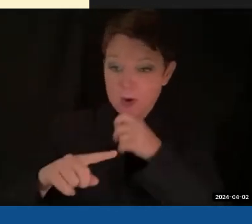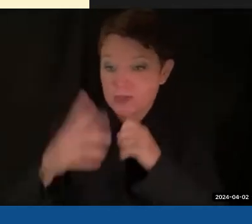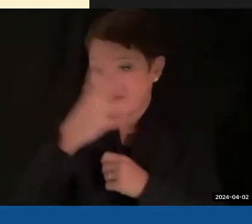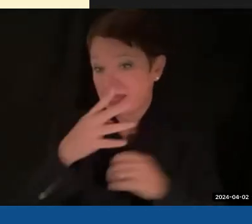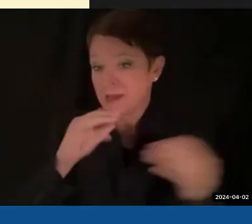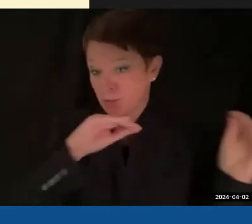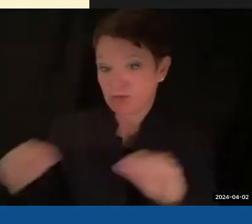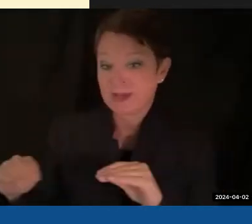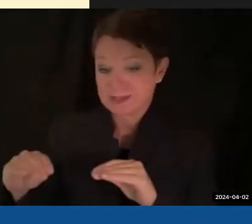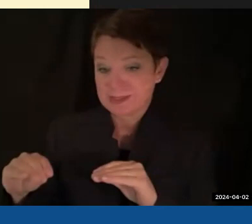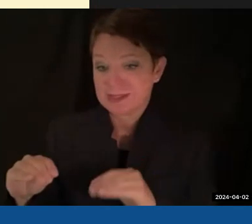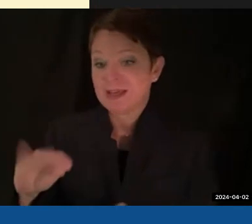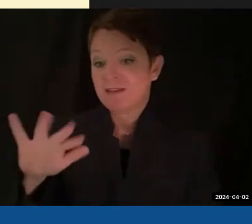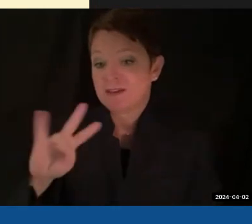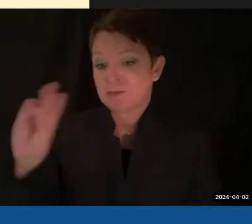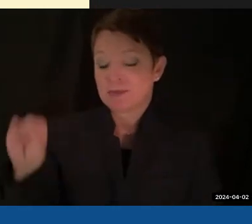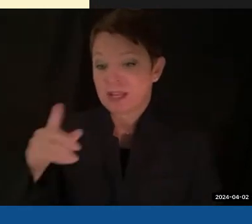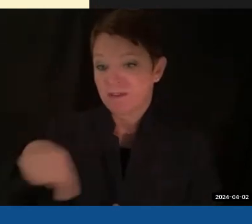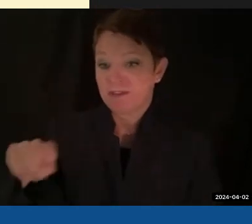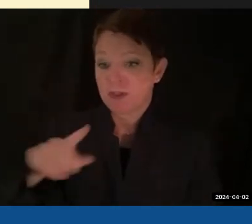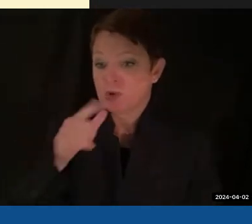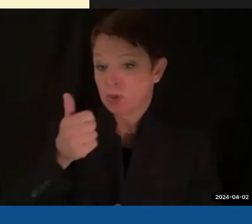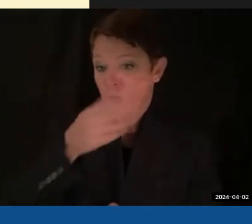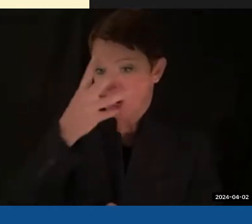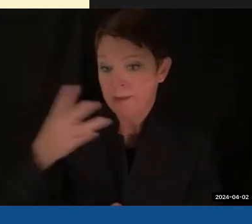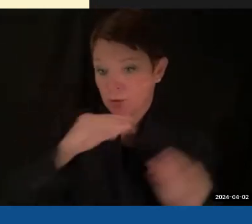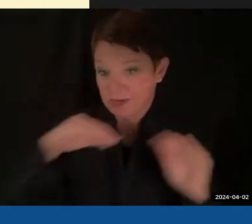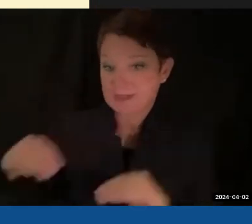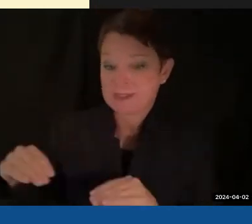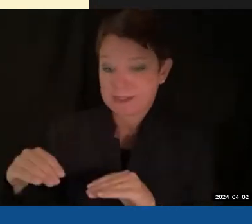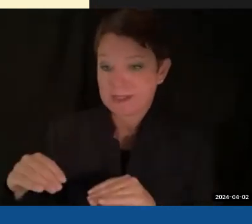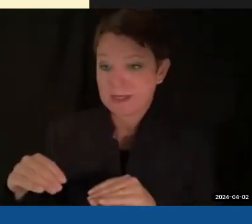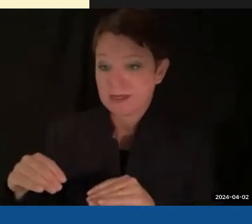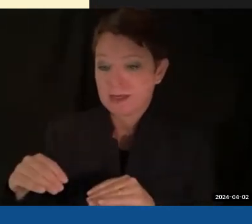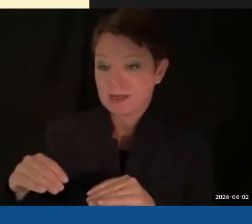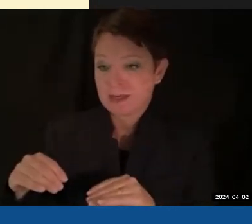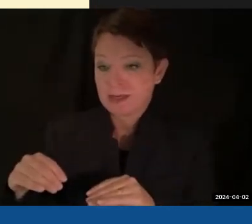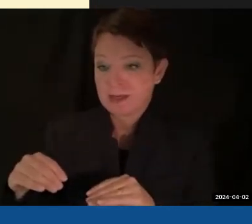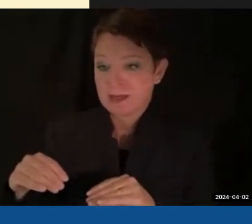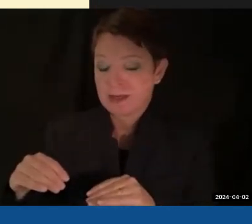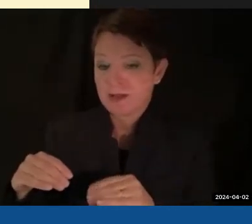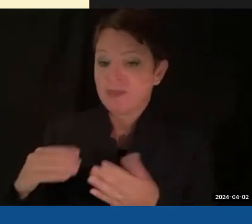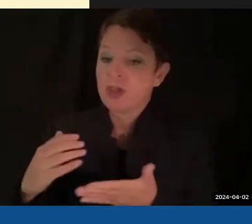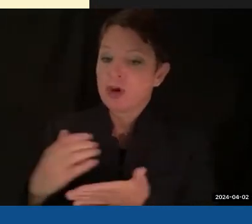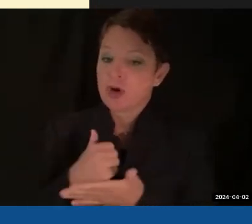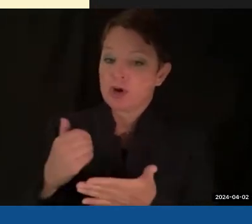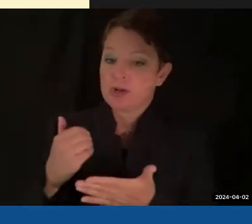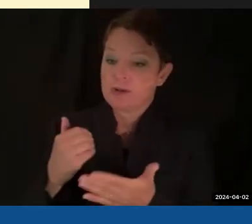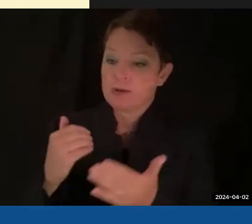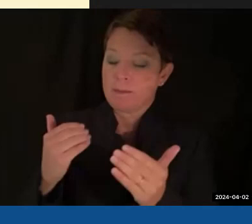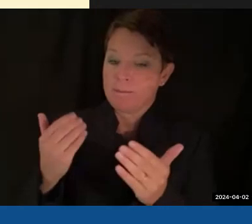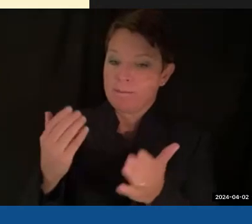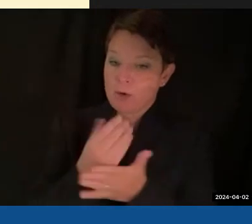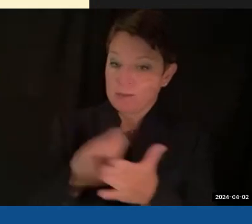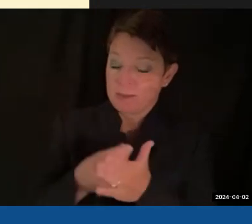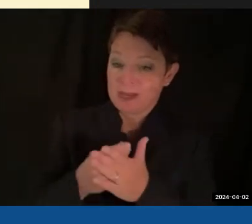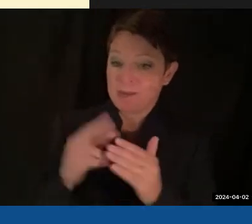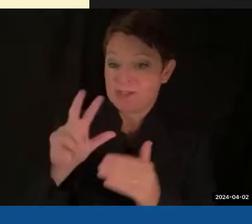immigrants, 57% of those who are immigrants, their area median income is at 30% or